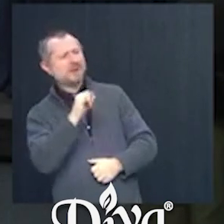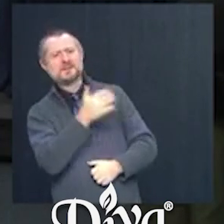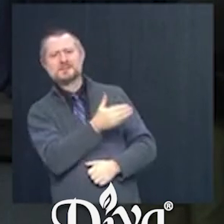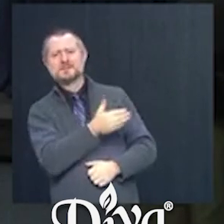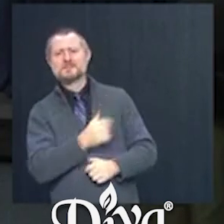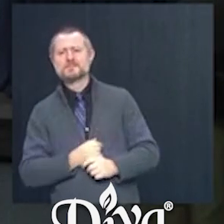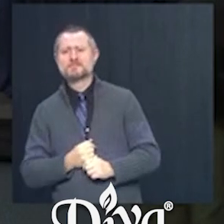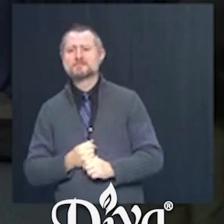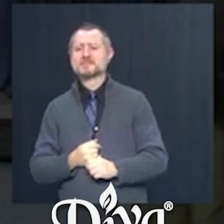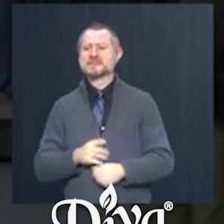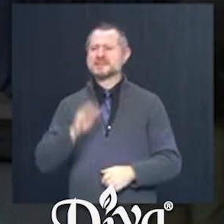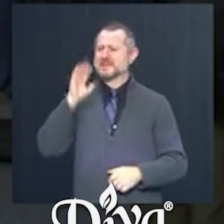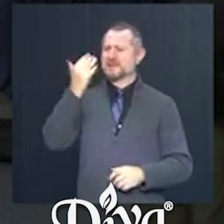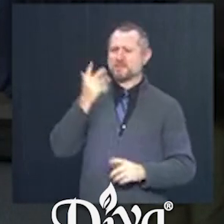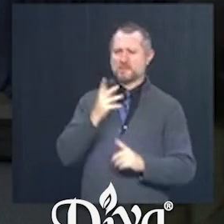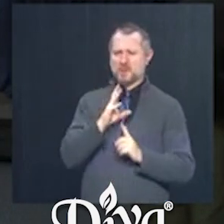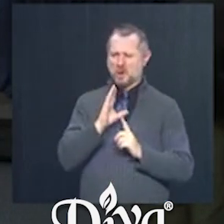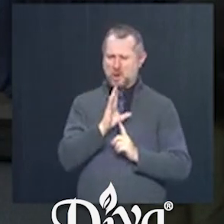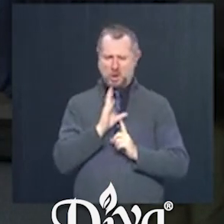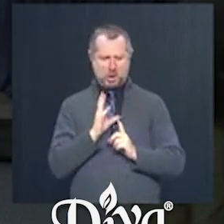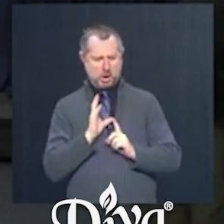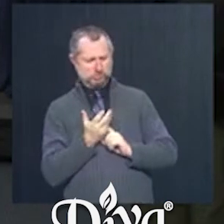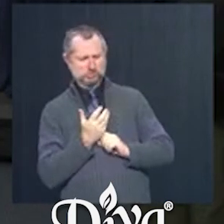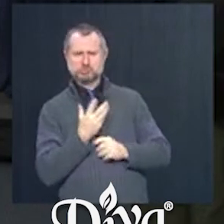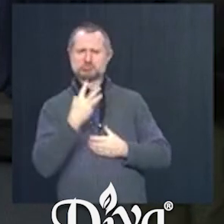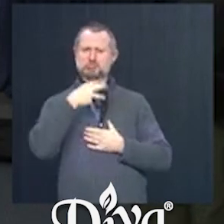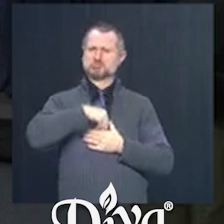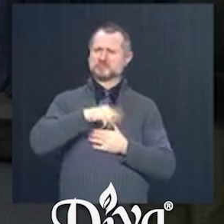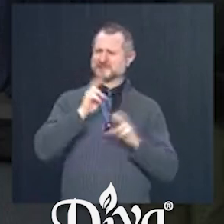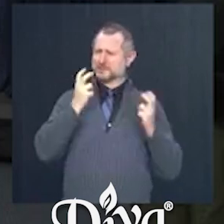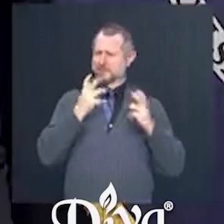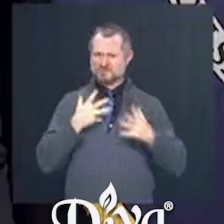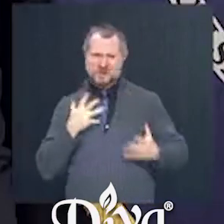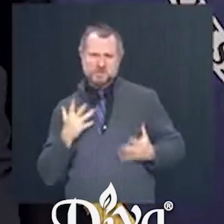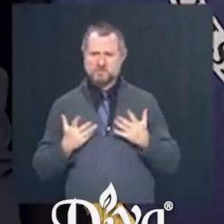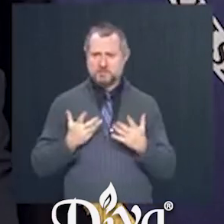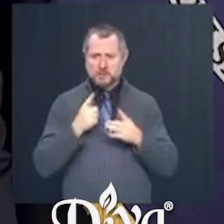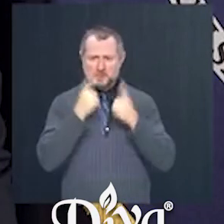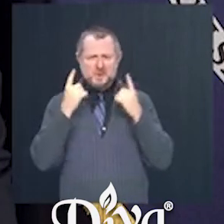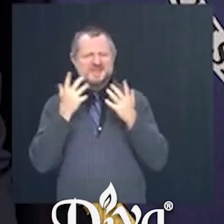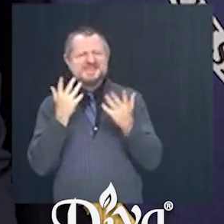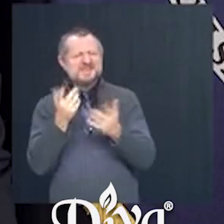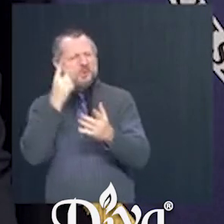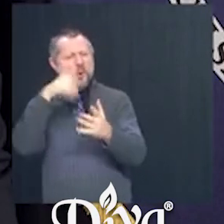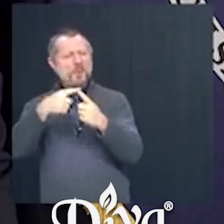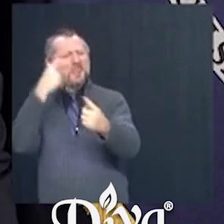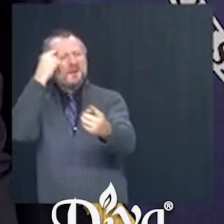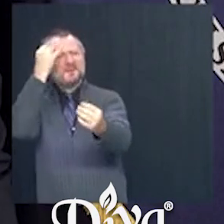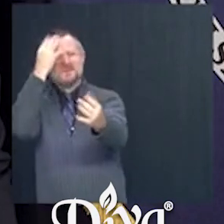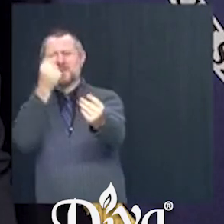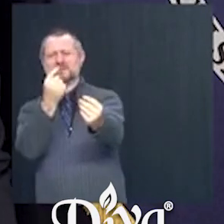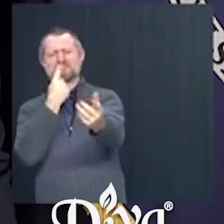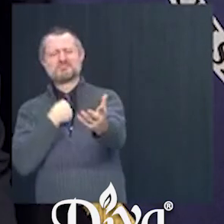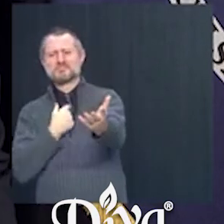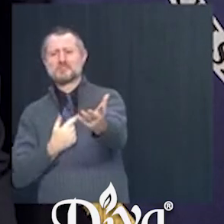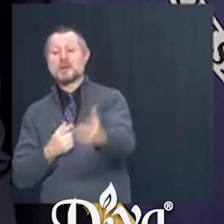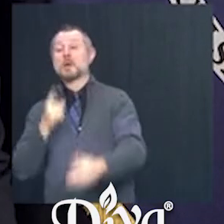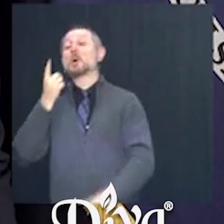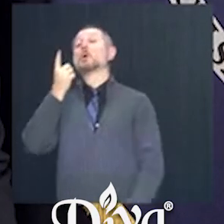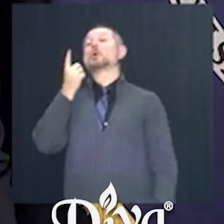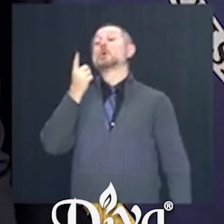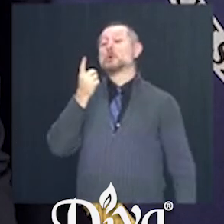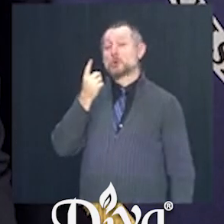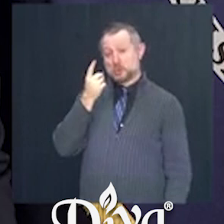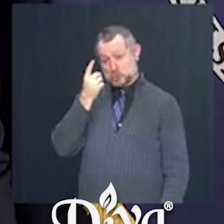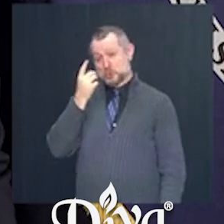culturally to mask wearing and, social distancing? I think this, Zach. I think it